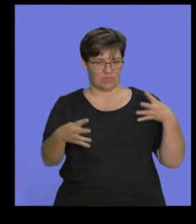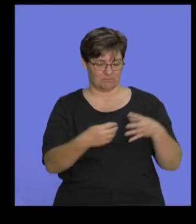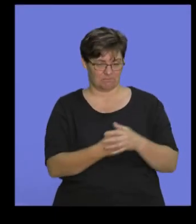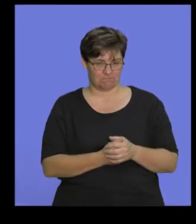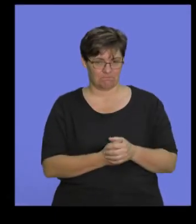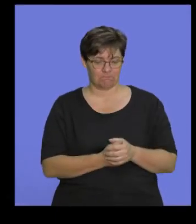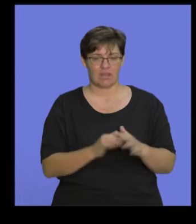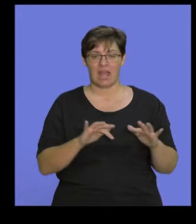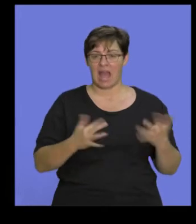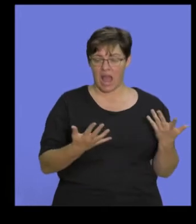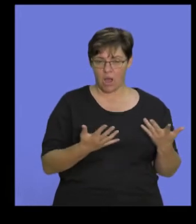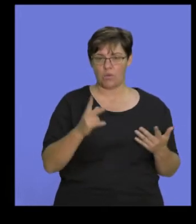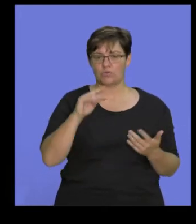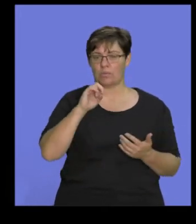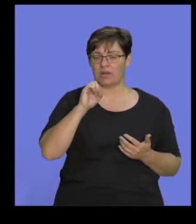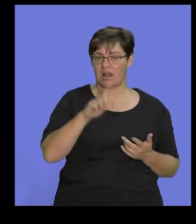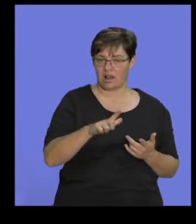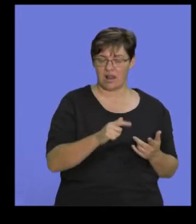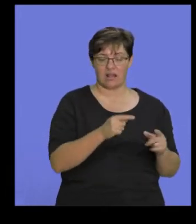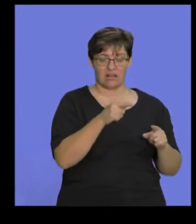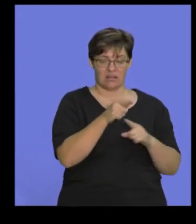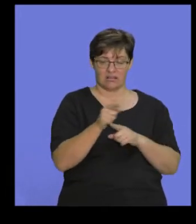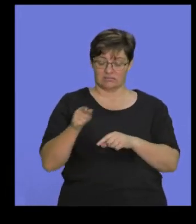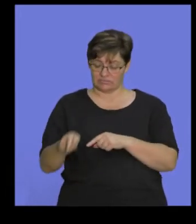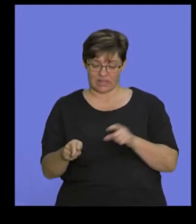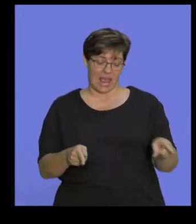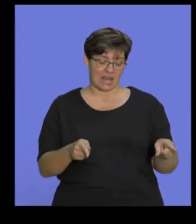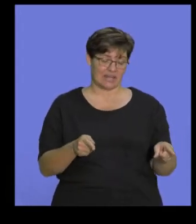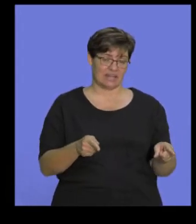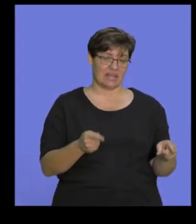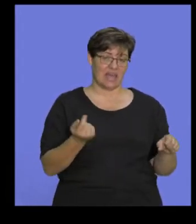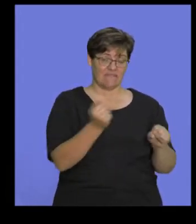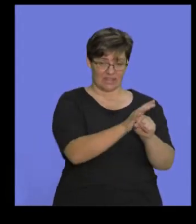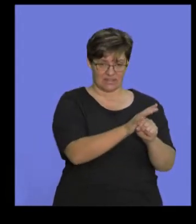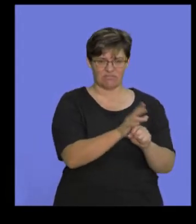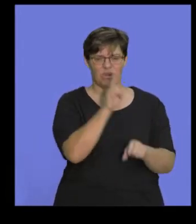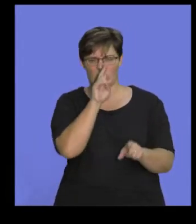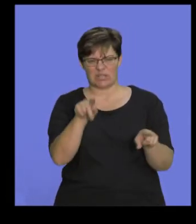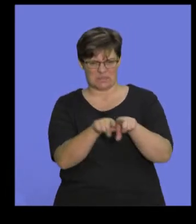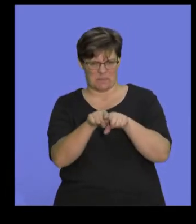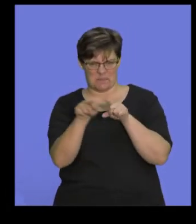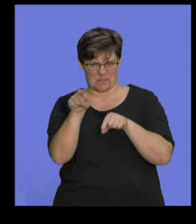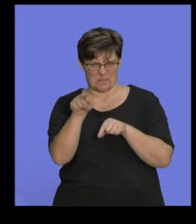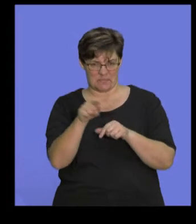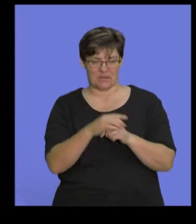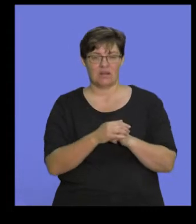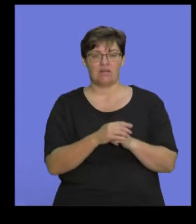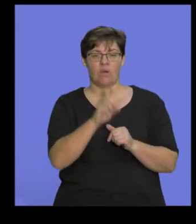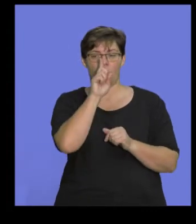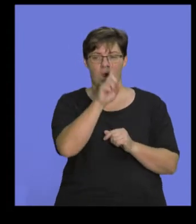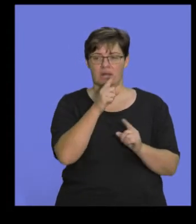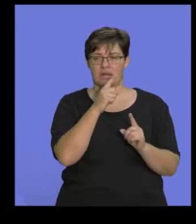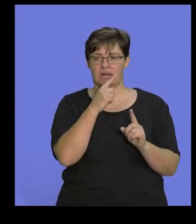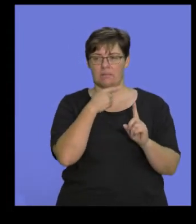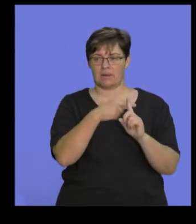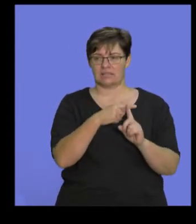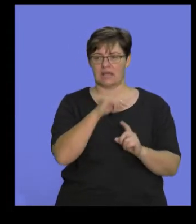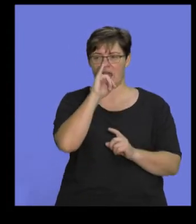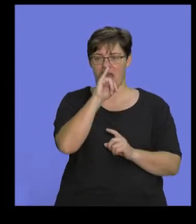So the formula to calculate the nominal and the effective interest rate will be something like this, right? 1 plus